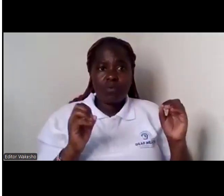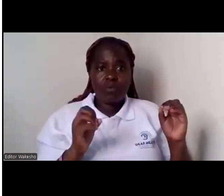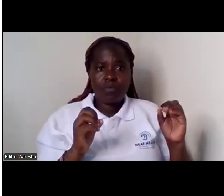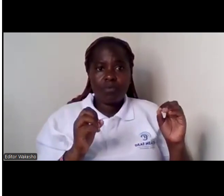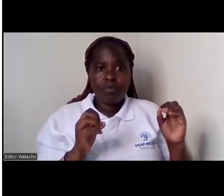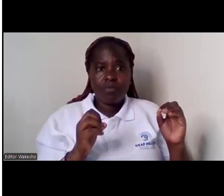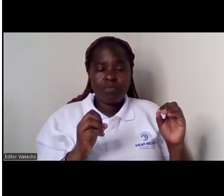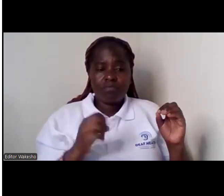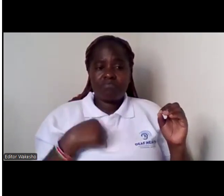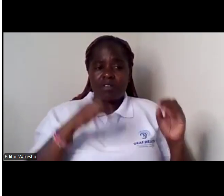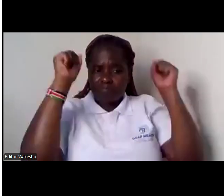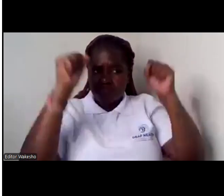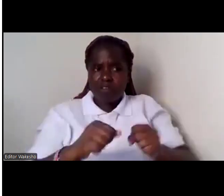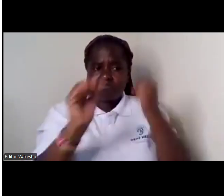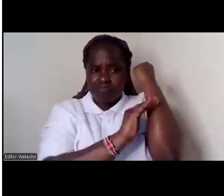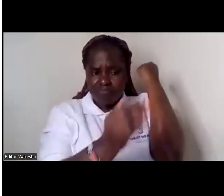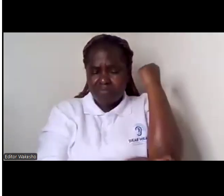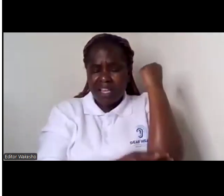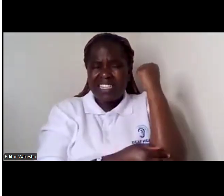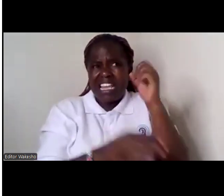I can get pregnant as soon as I want.